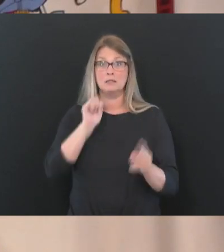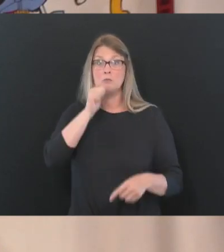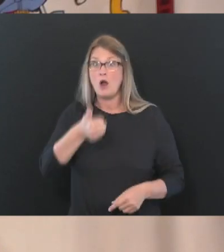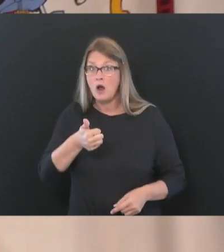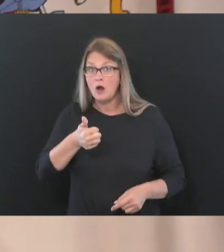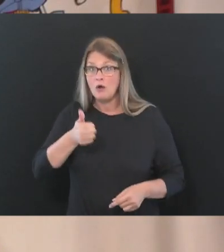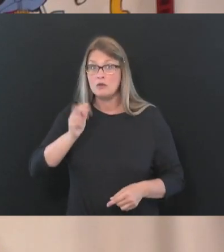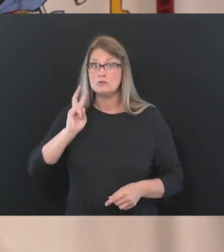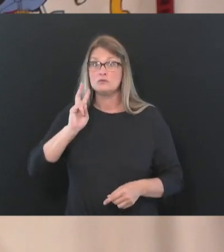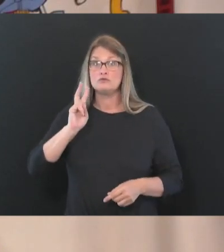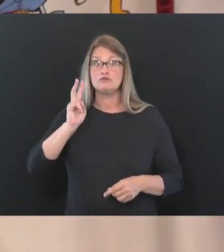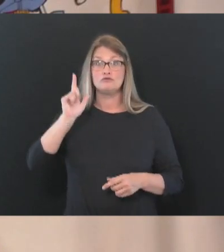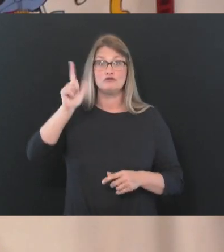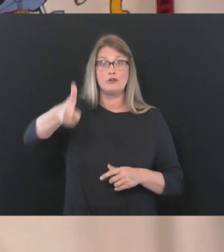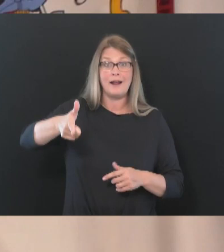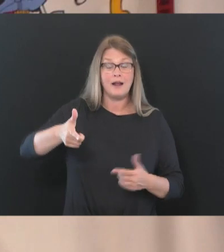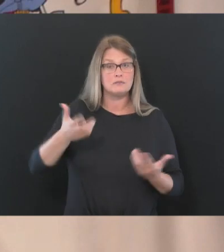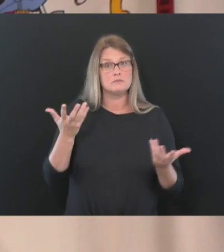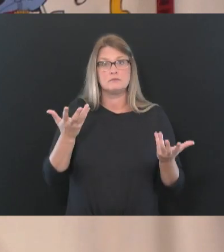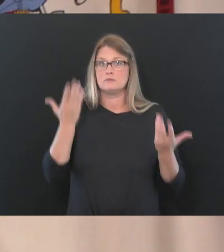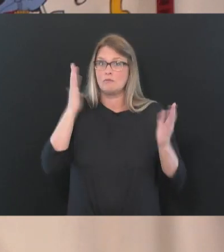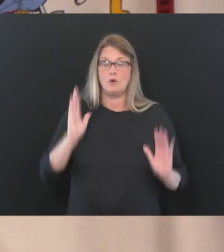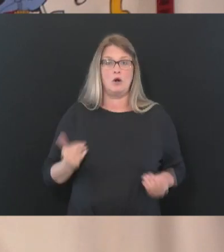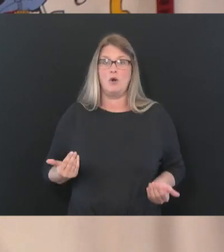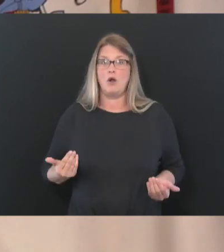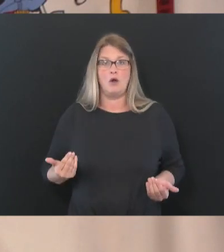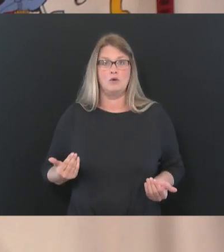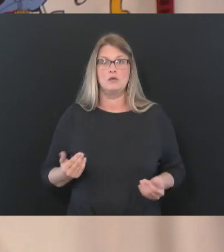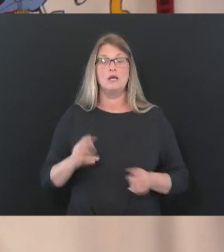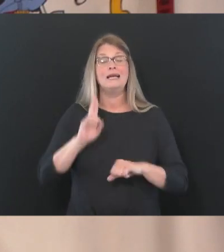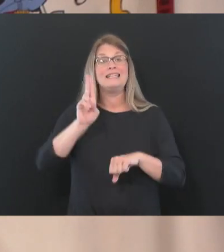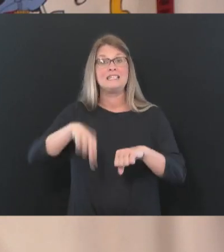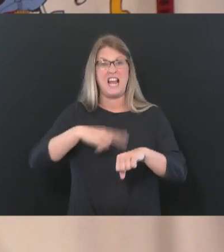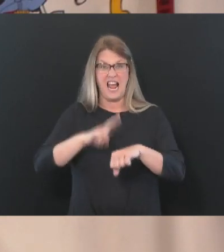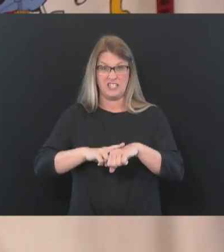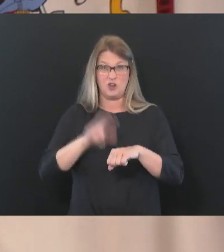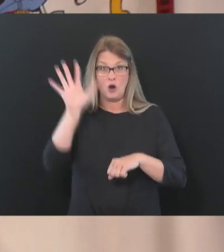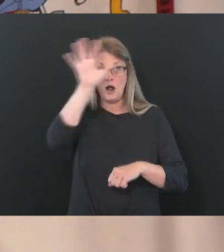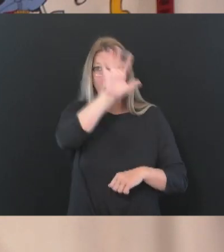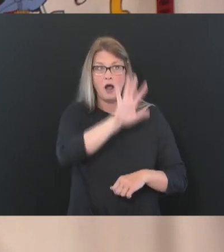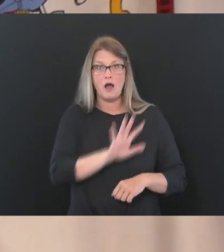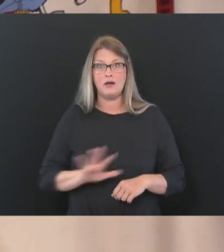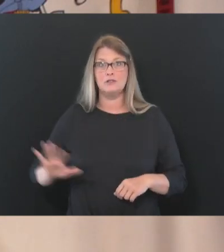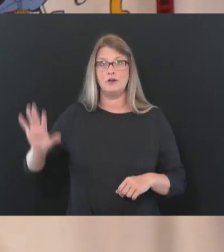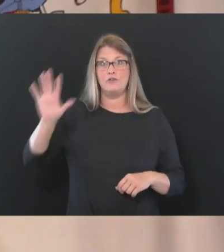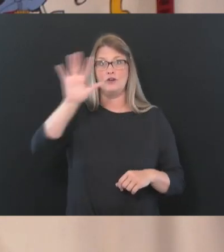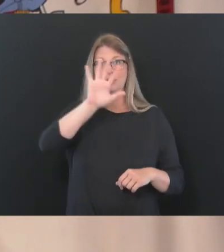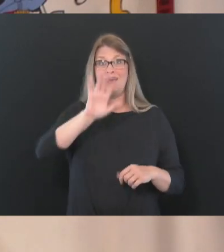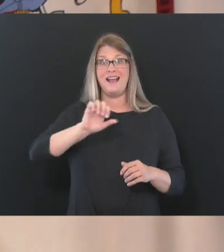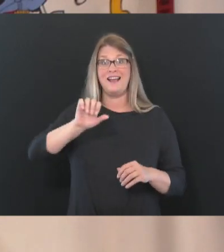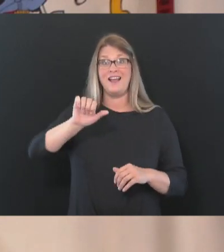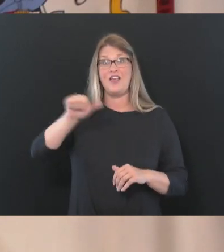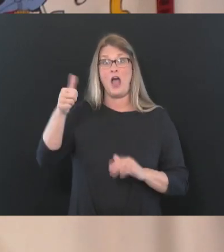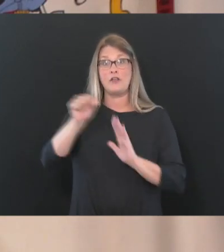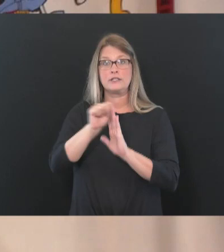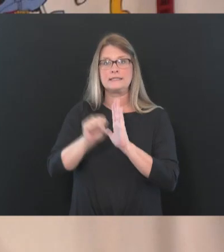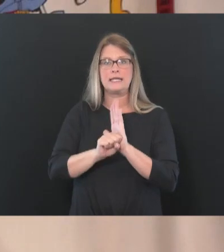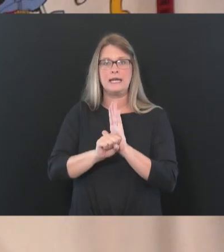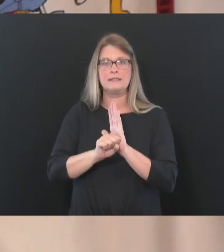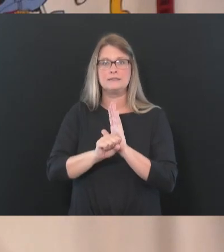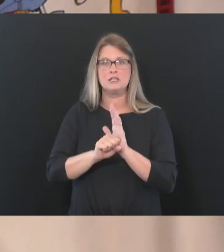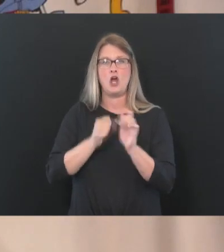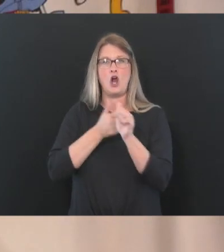but on a national basis, the other states are tracking at a level of about 8